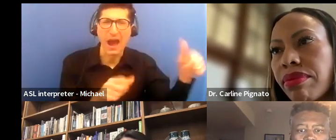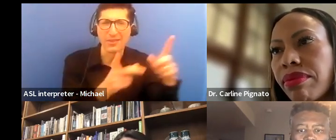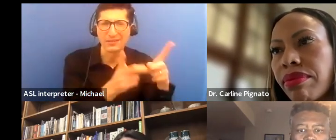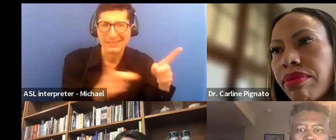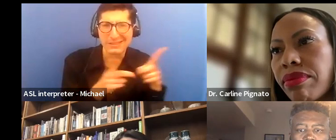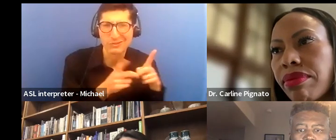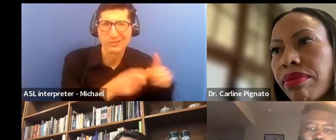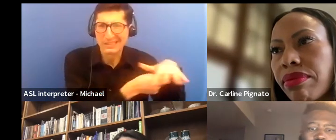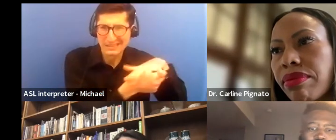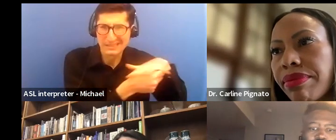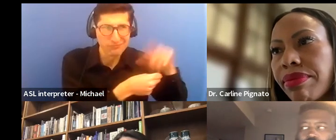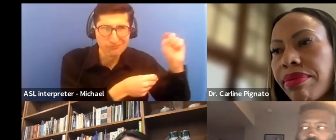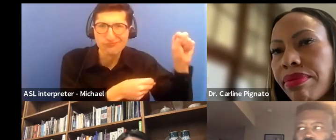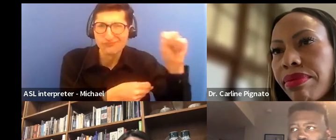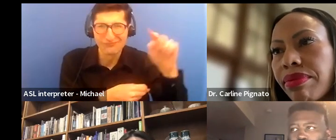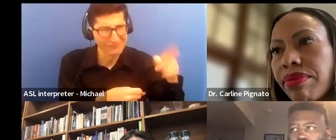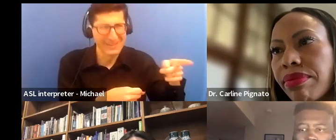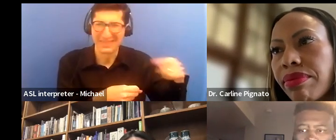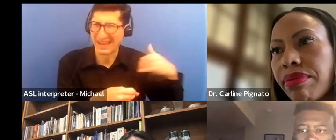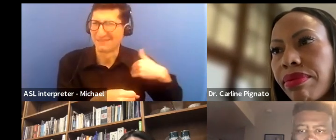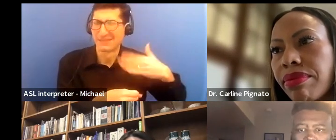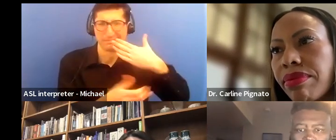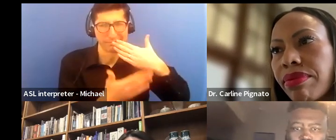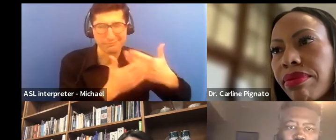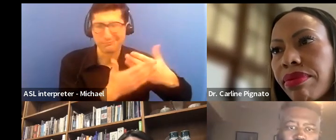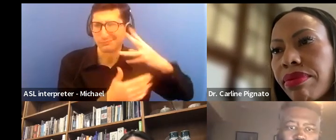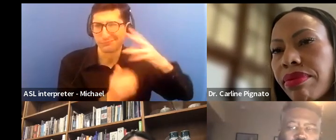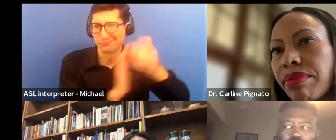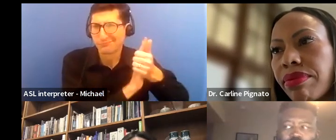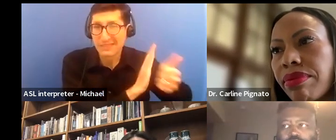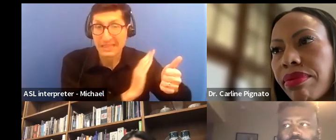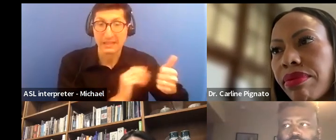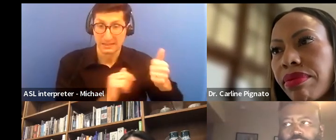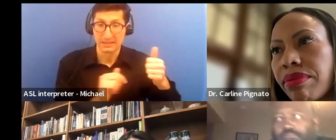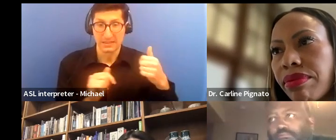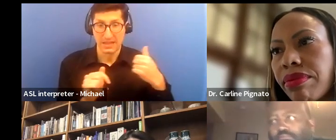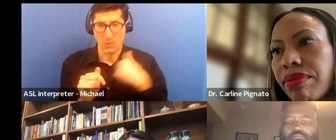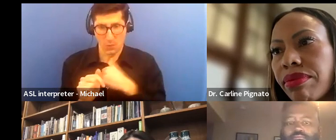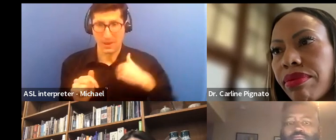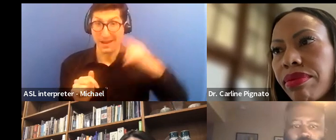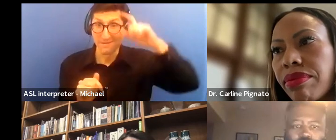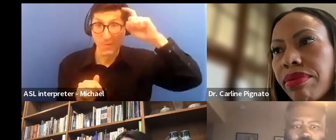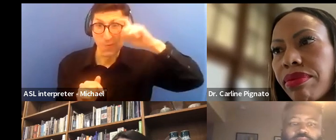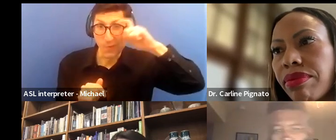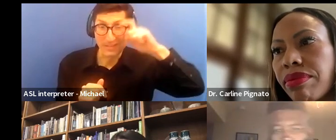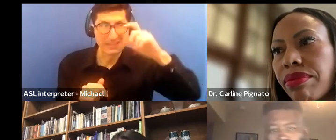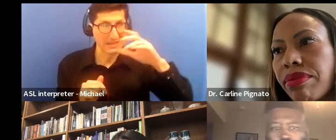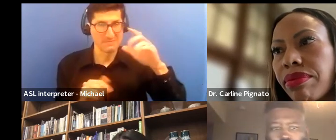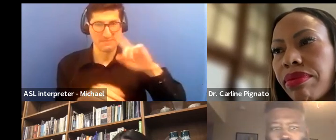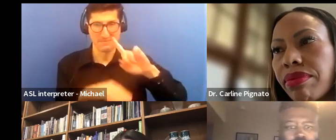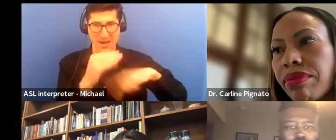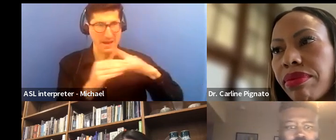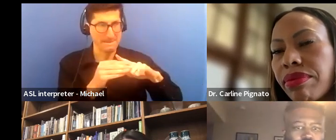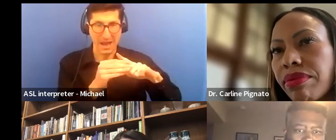of I think wisdom and logistical as well as content wisdom around this table. So I'm really